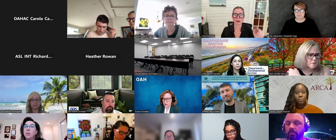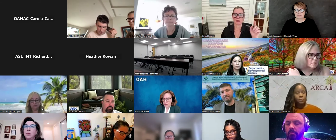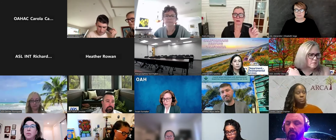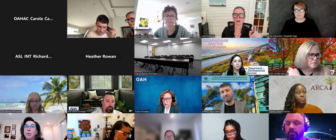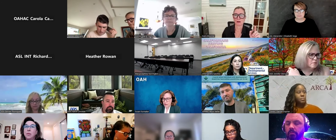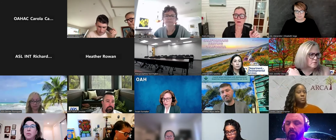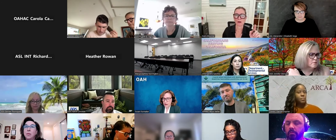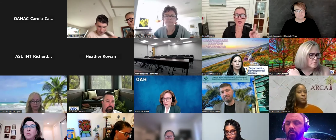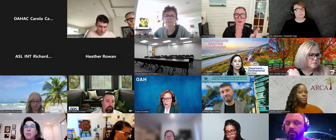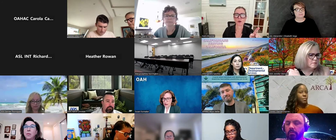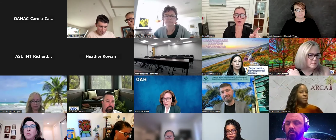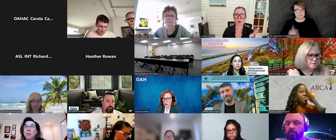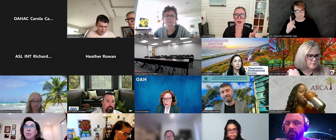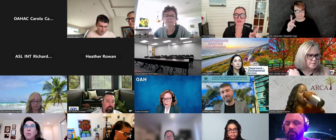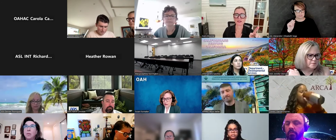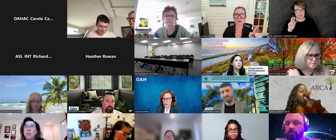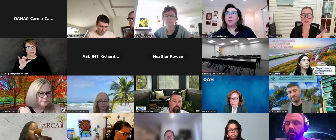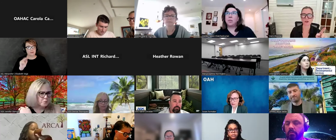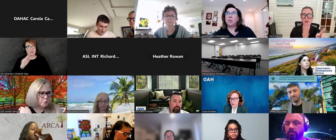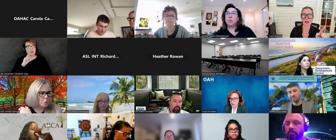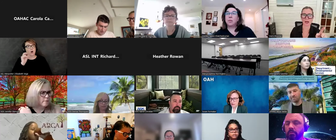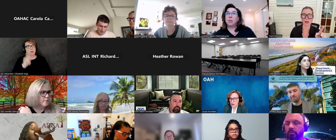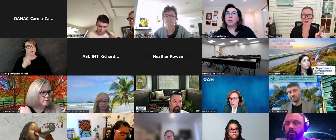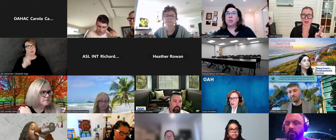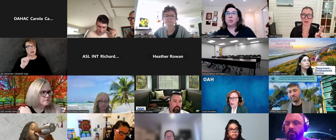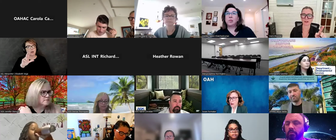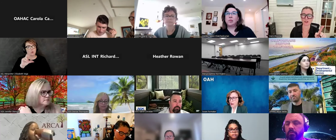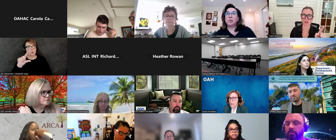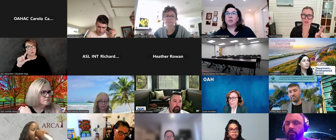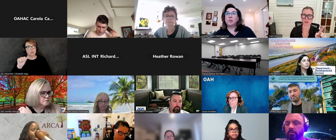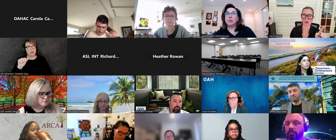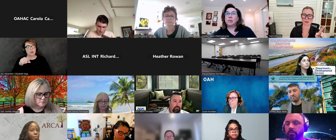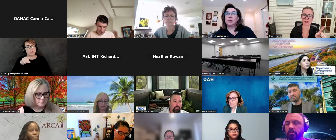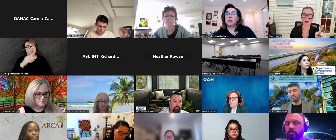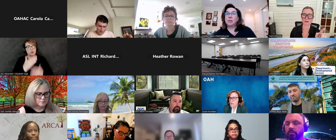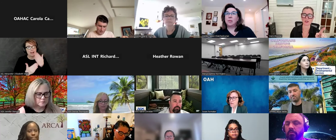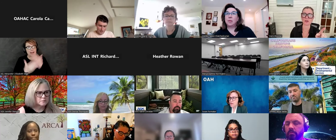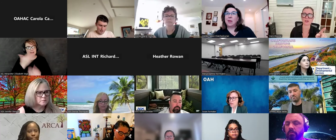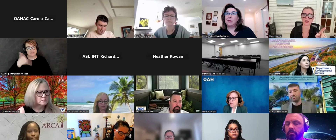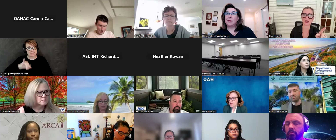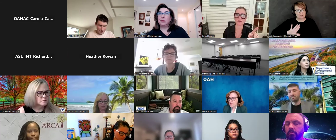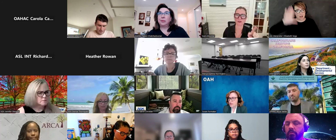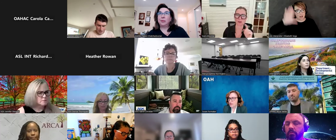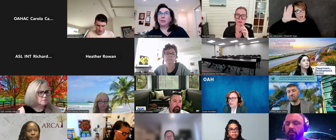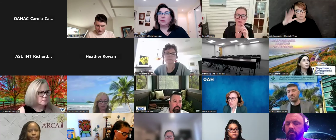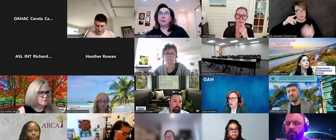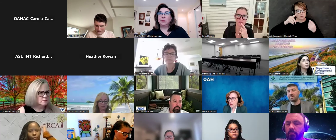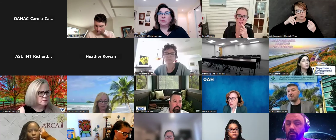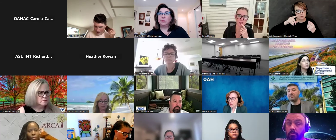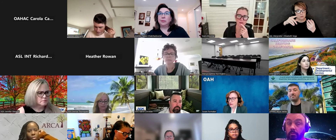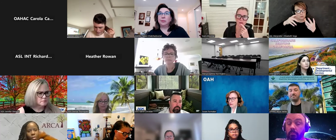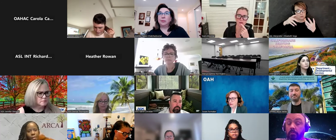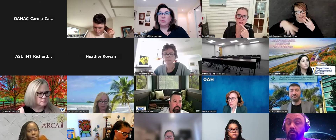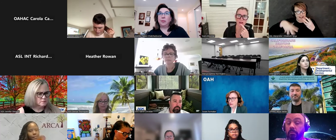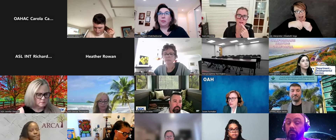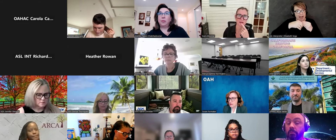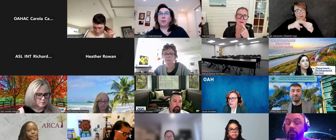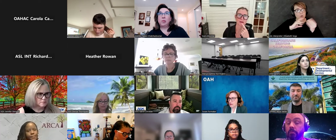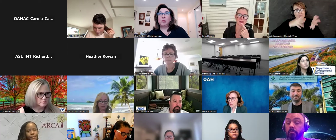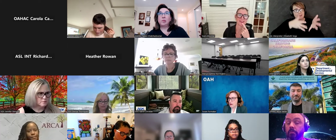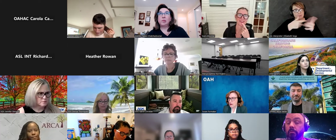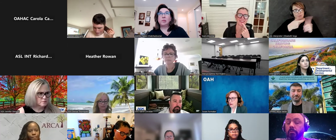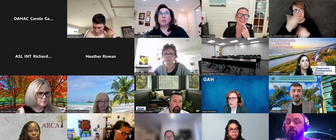Okay. Okay. And Carola, I still see your hand. Is that, does it, do you have something new to say, or is it a leftover